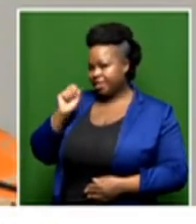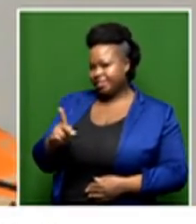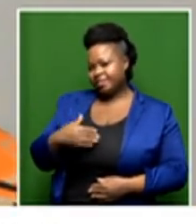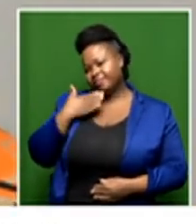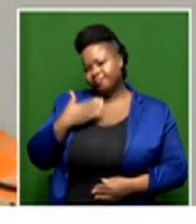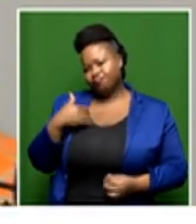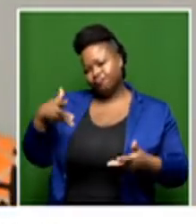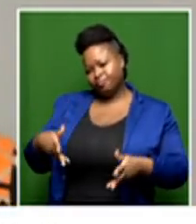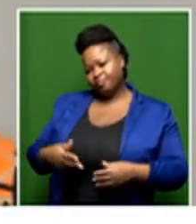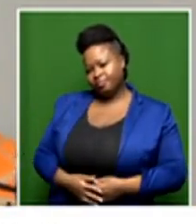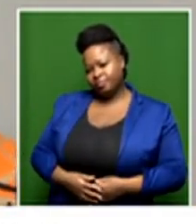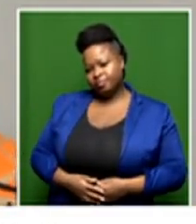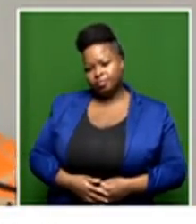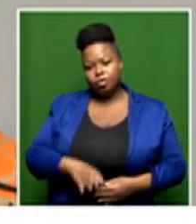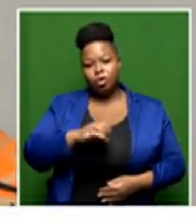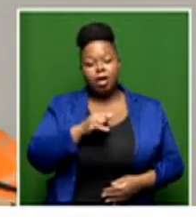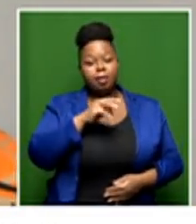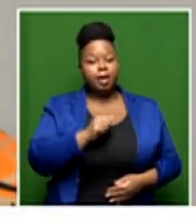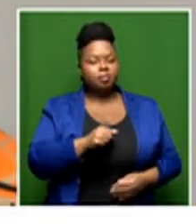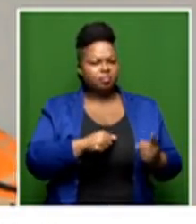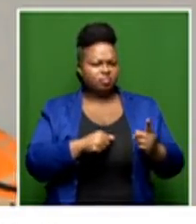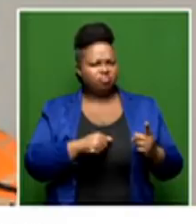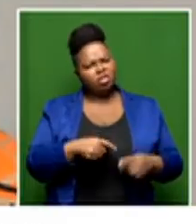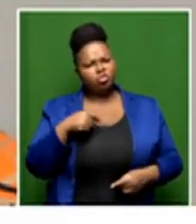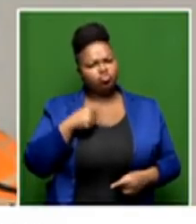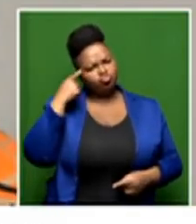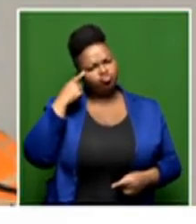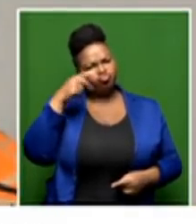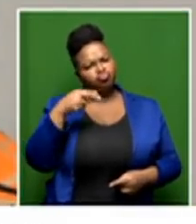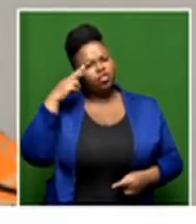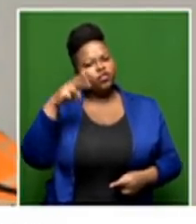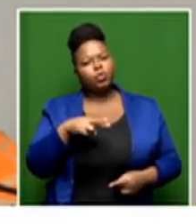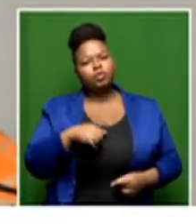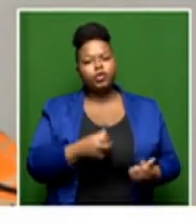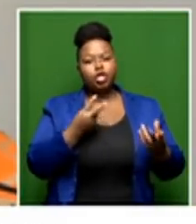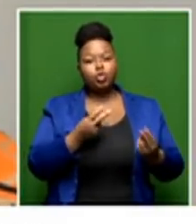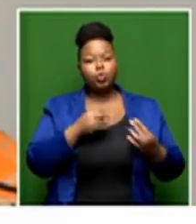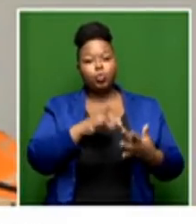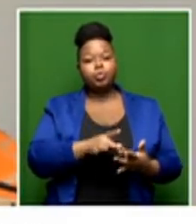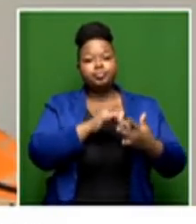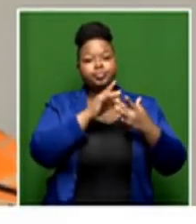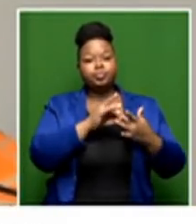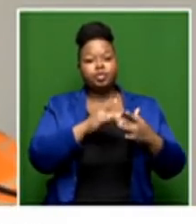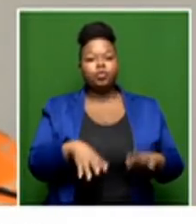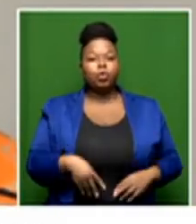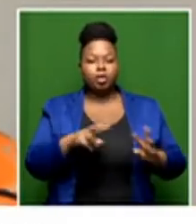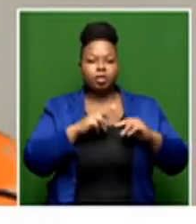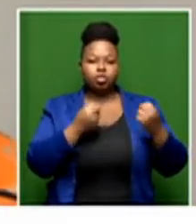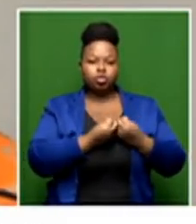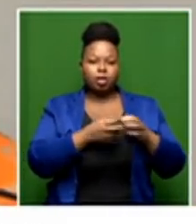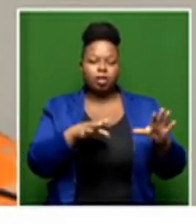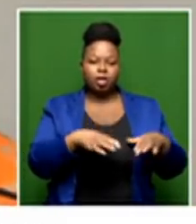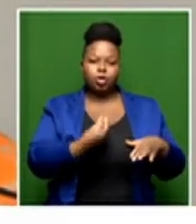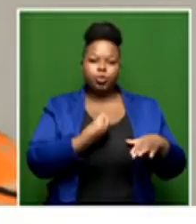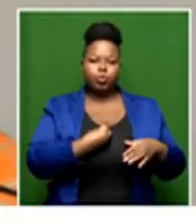you for having me. Ongama, firstly, what are your overall views on the on the announcement of